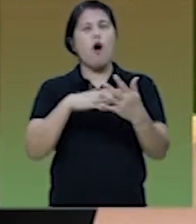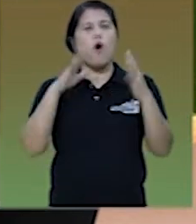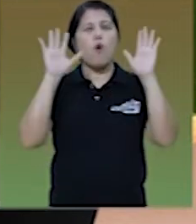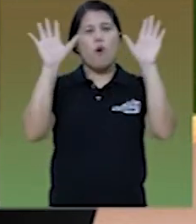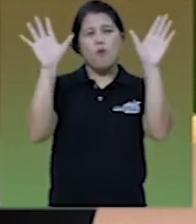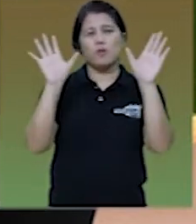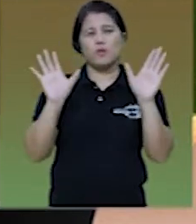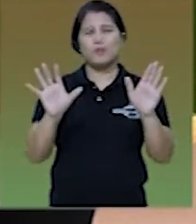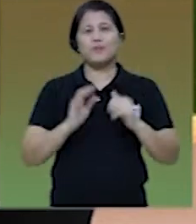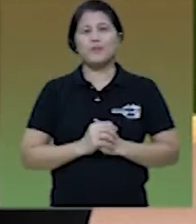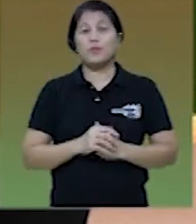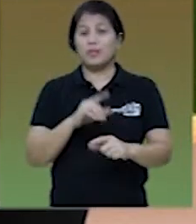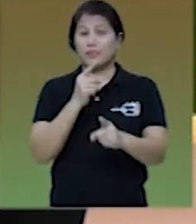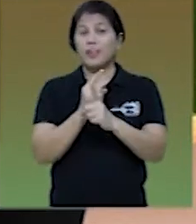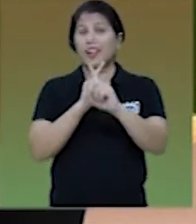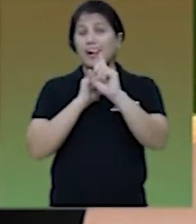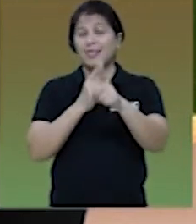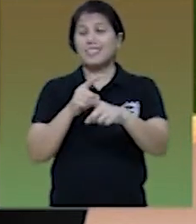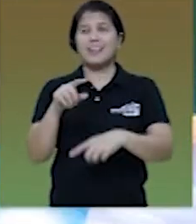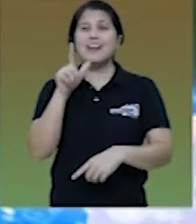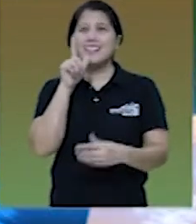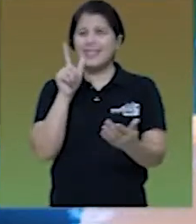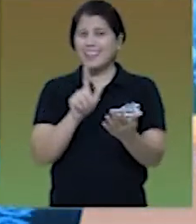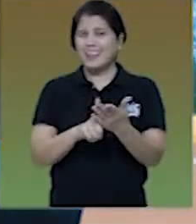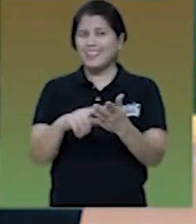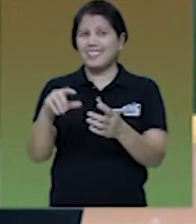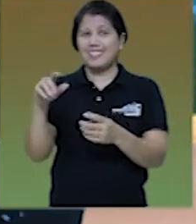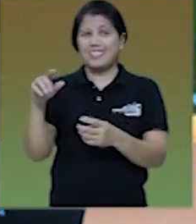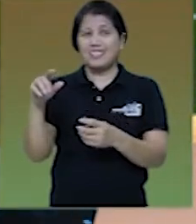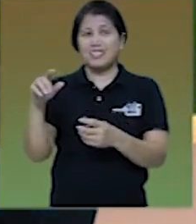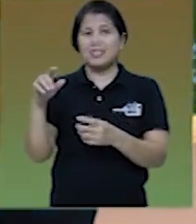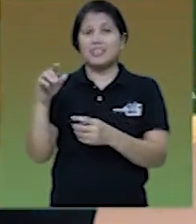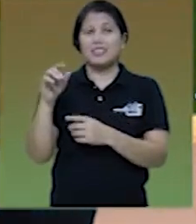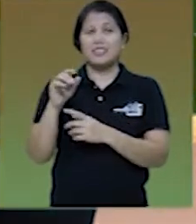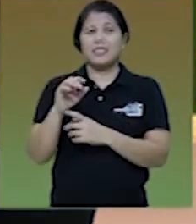Awesome! The correct answer is letter A.